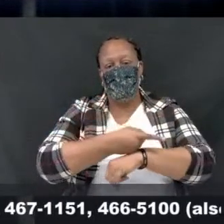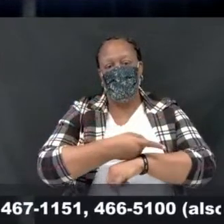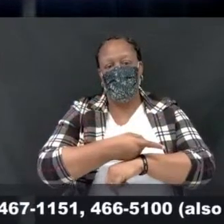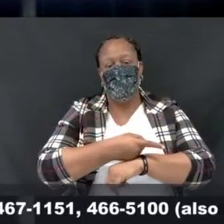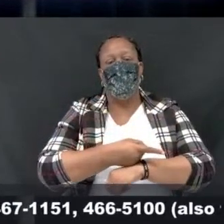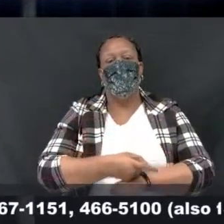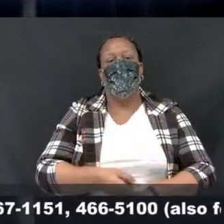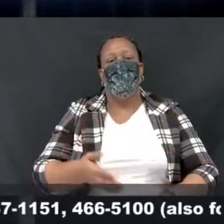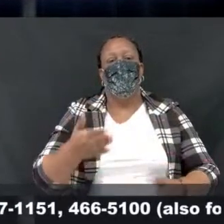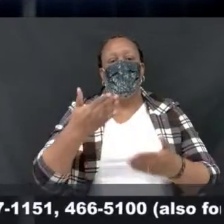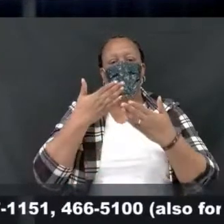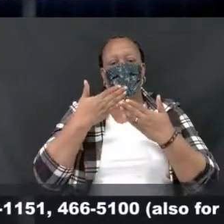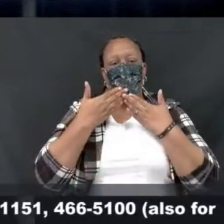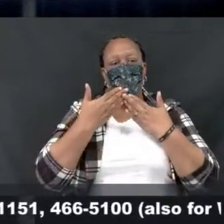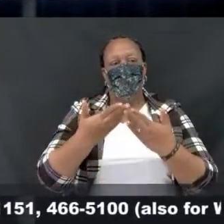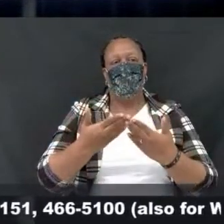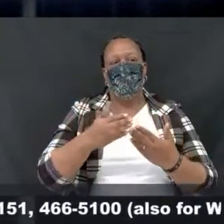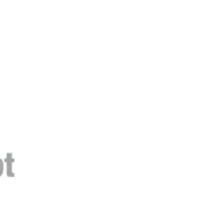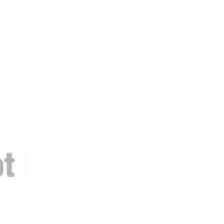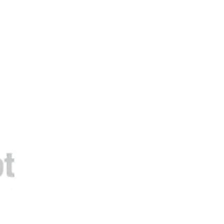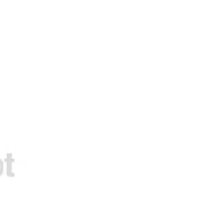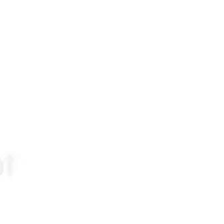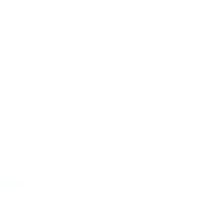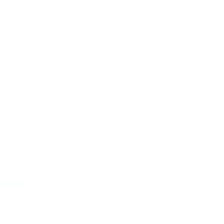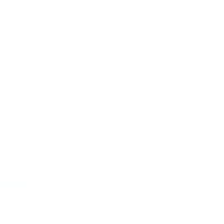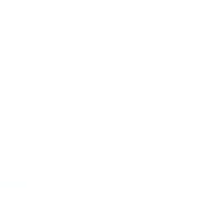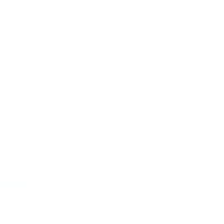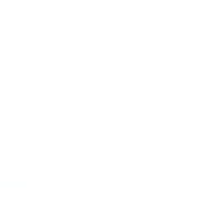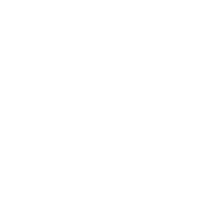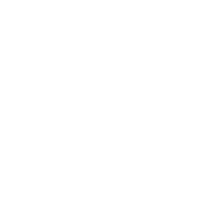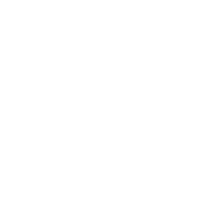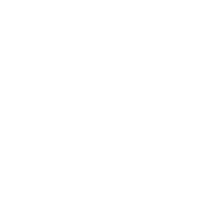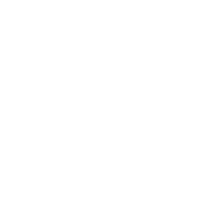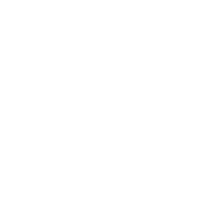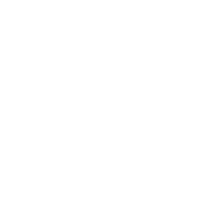Michelle Rodriguez saying goodbye.